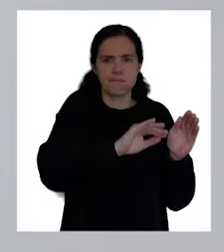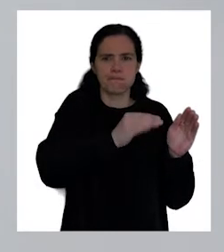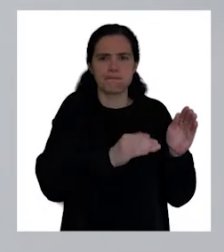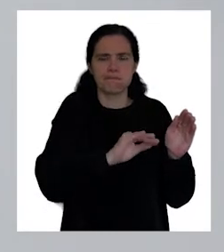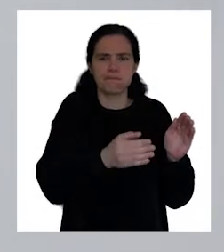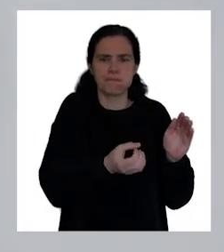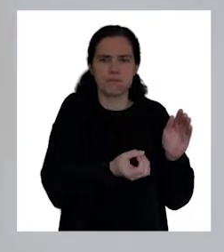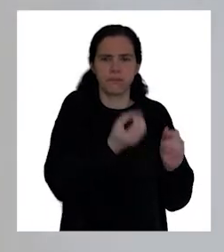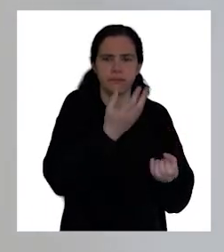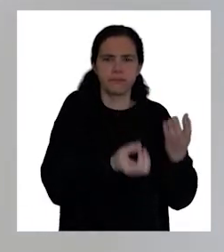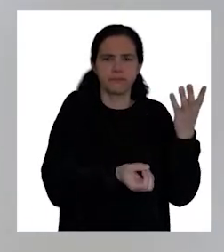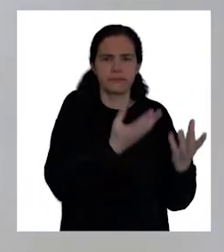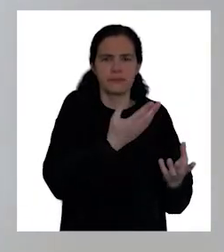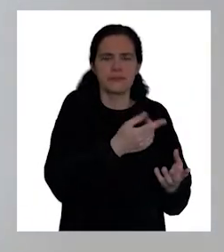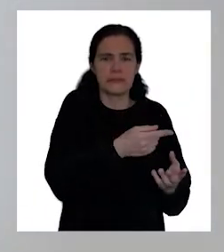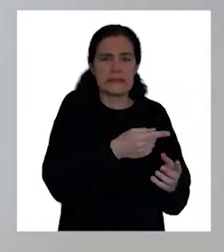a very